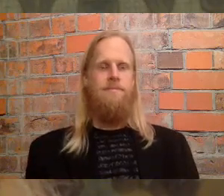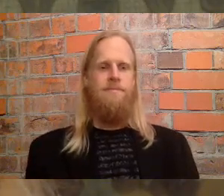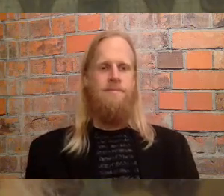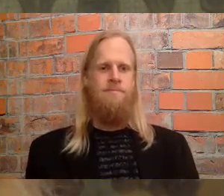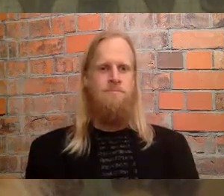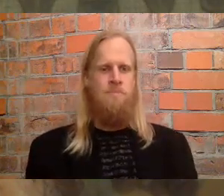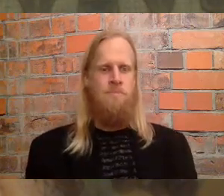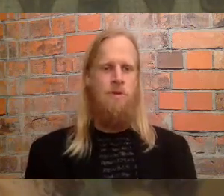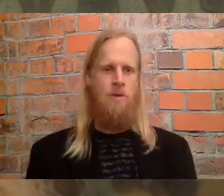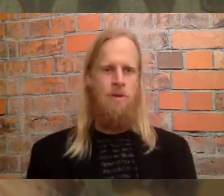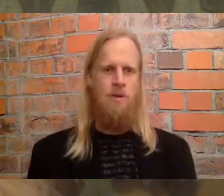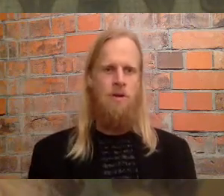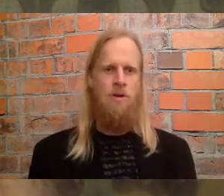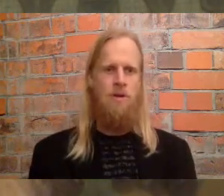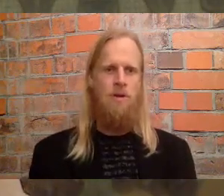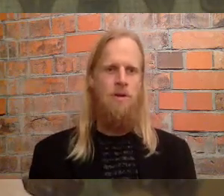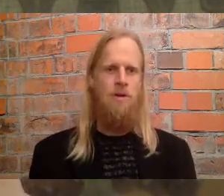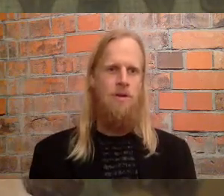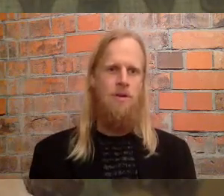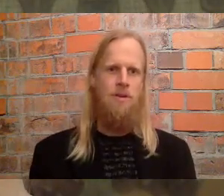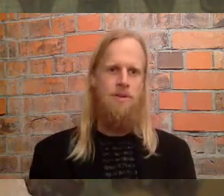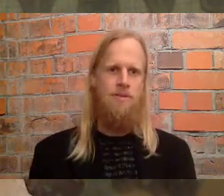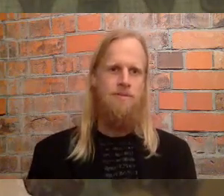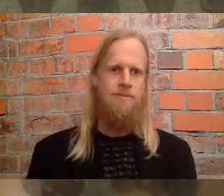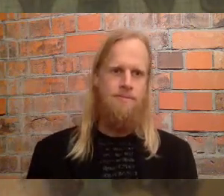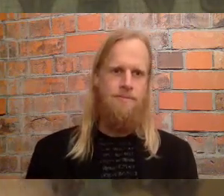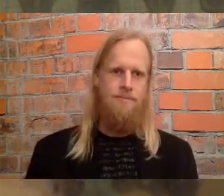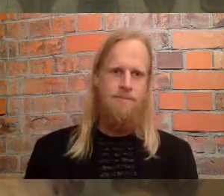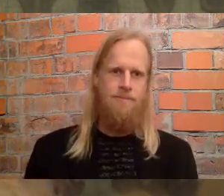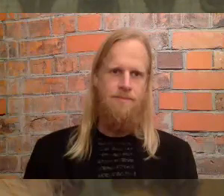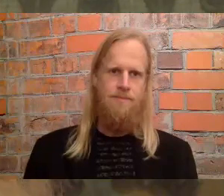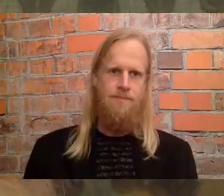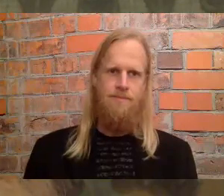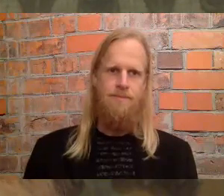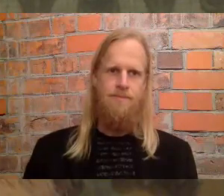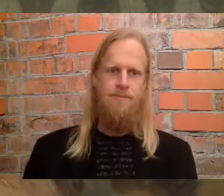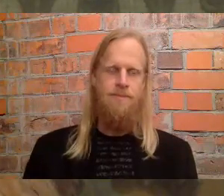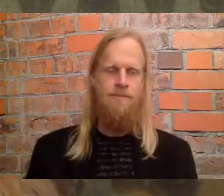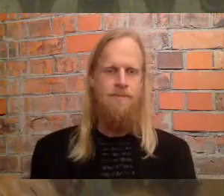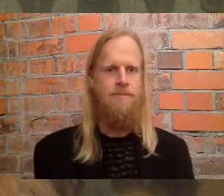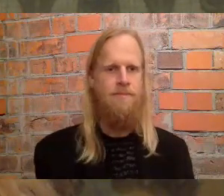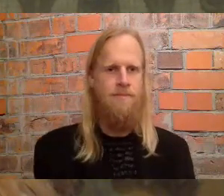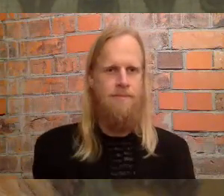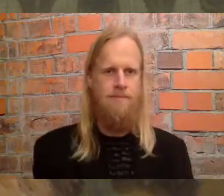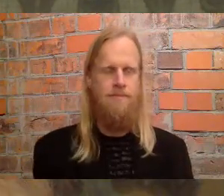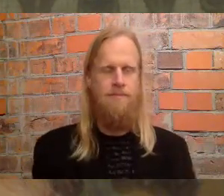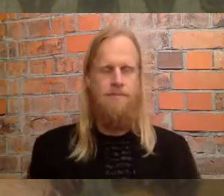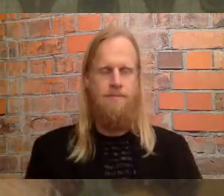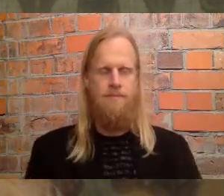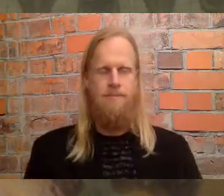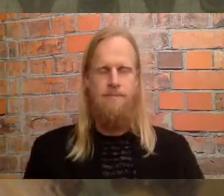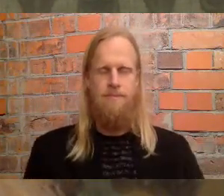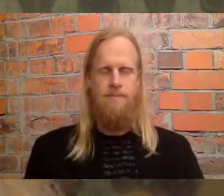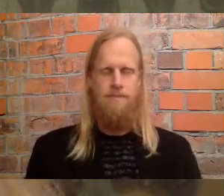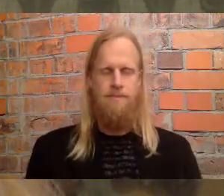by the career path that you're supposed to be on, but really isn't the one that you want to be on.